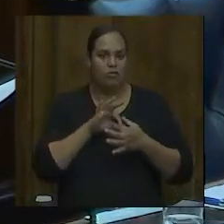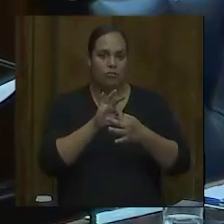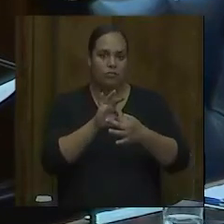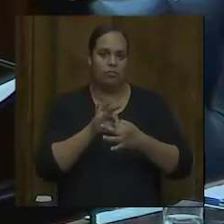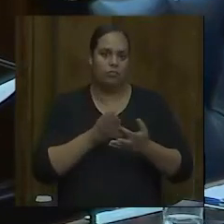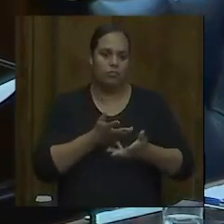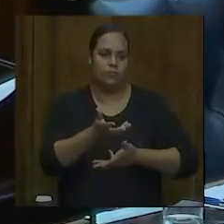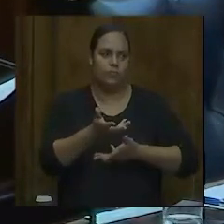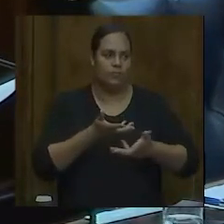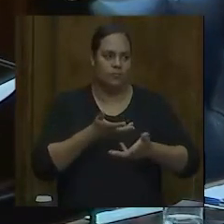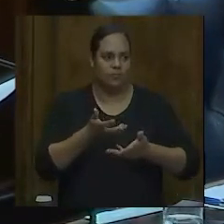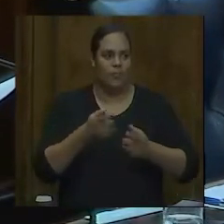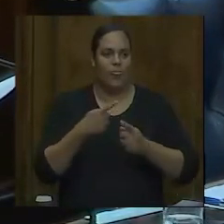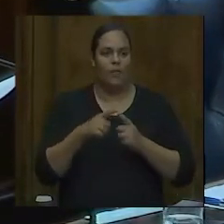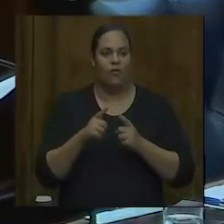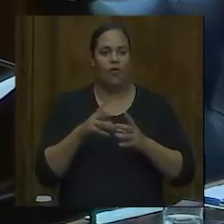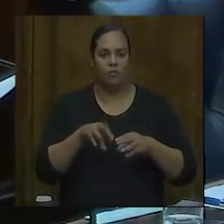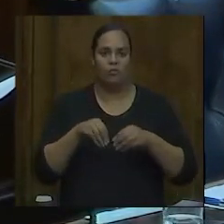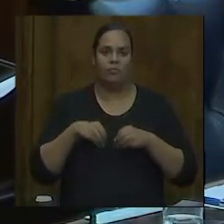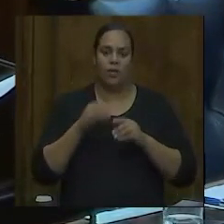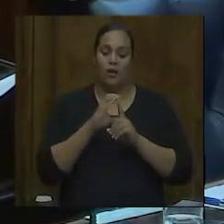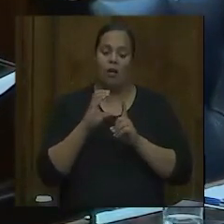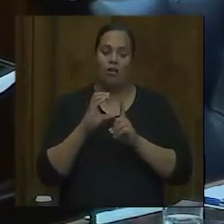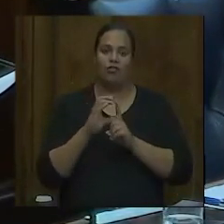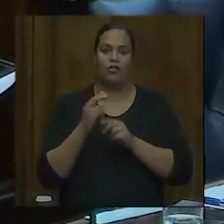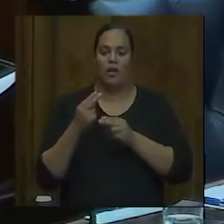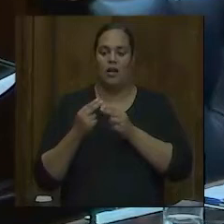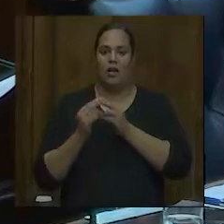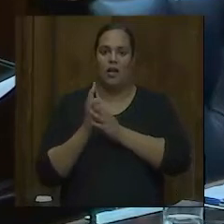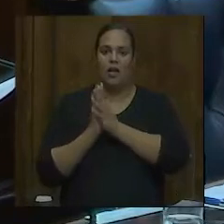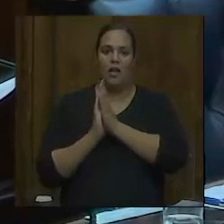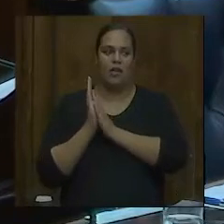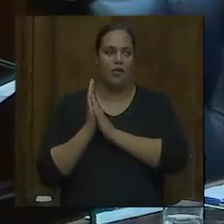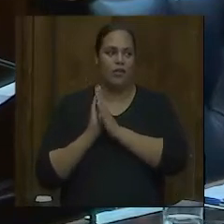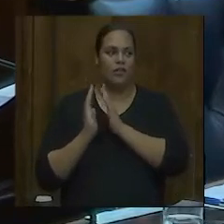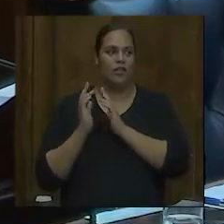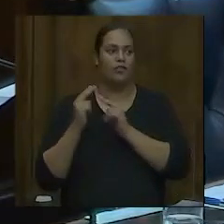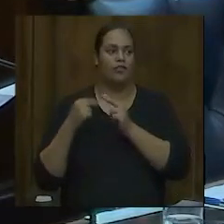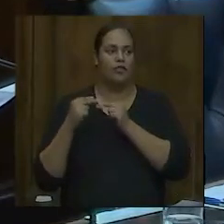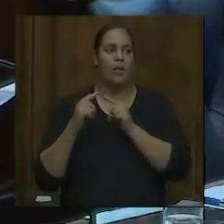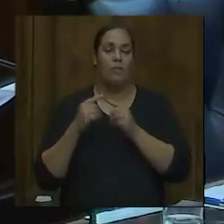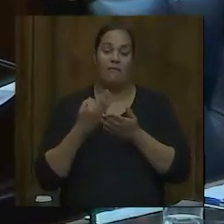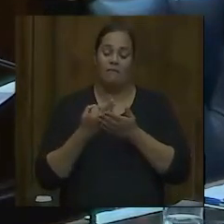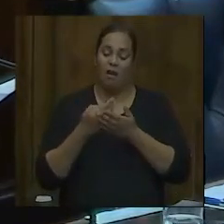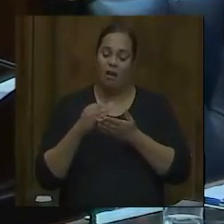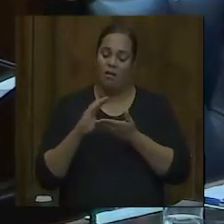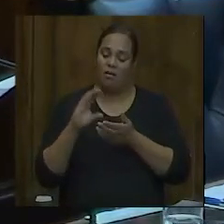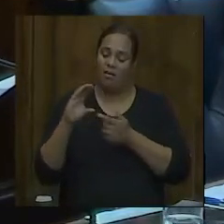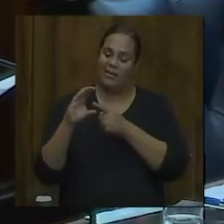the advancing of the culture, heritage, but funding remained a huge